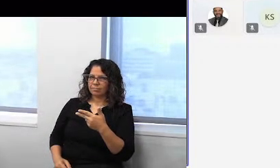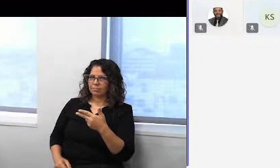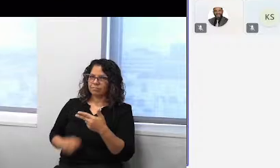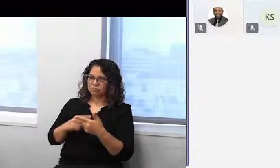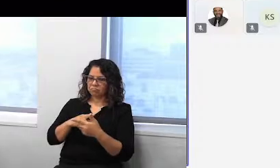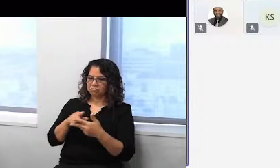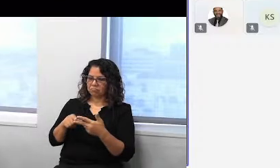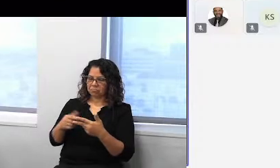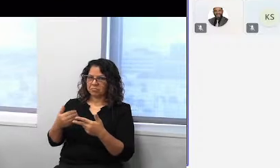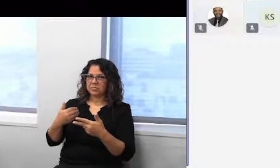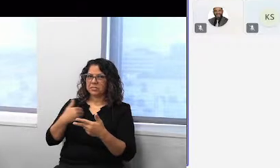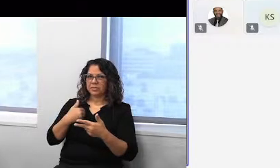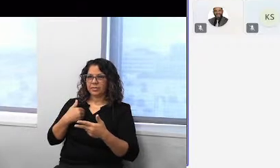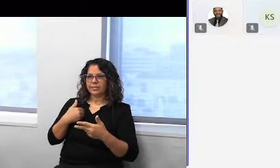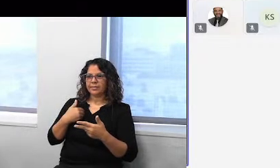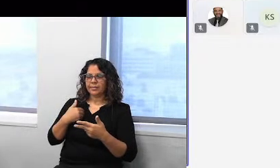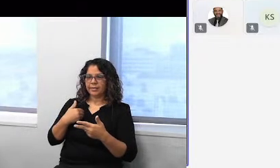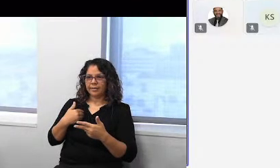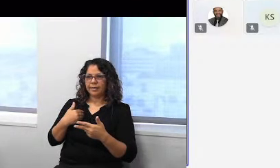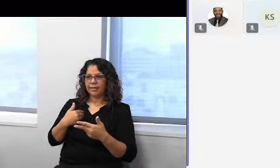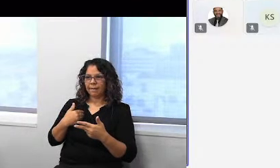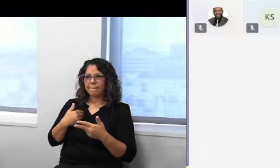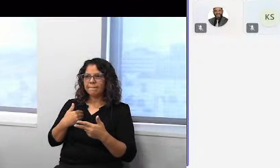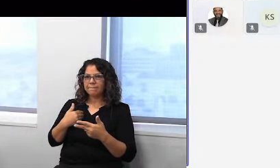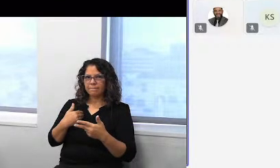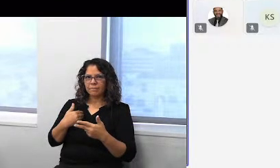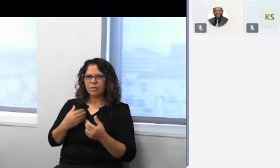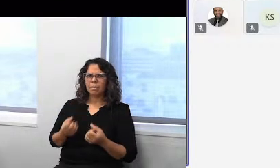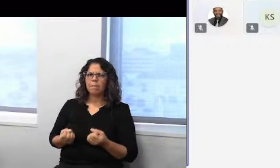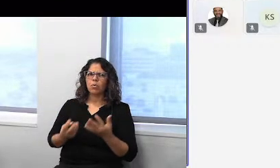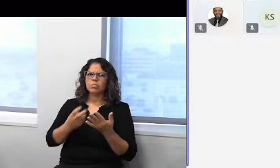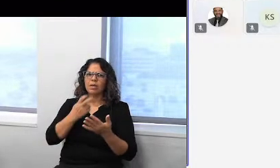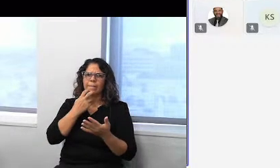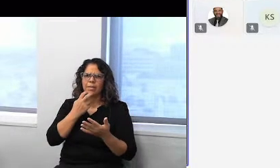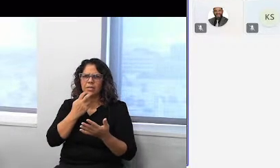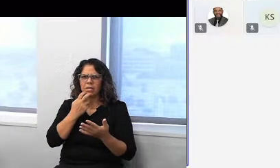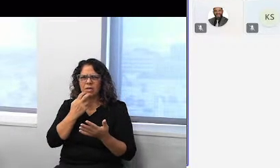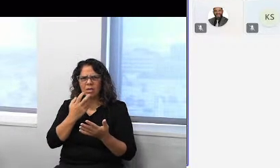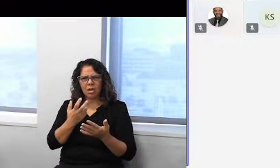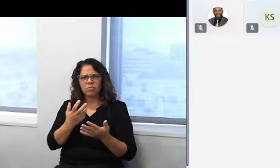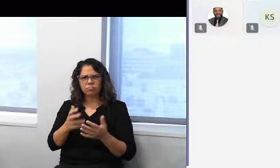storage as a storage requirement for interconnection to the grid.